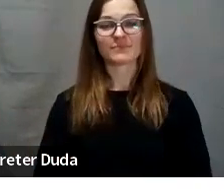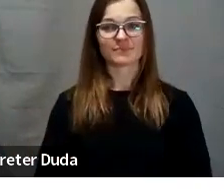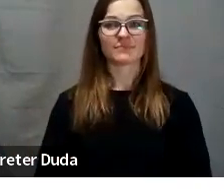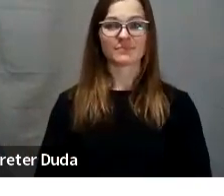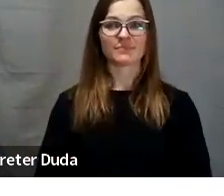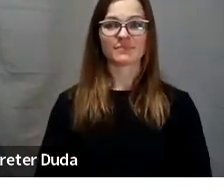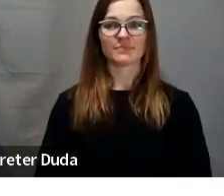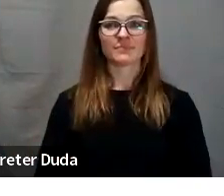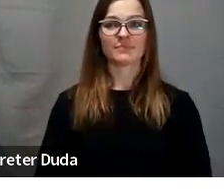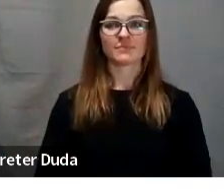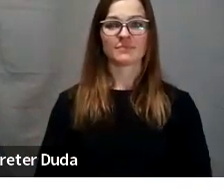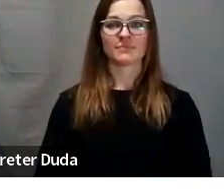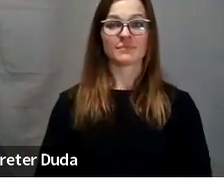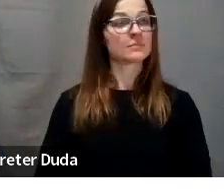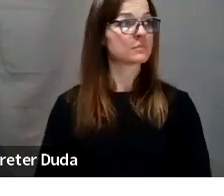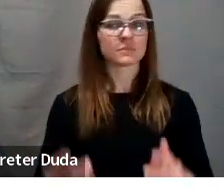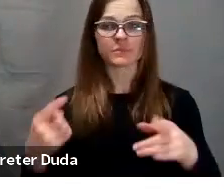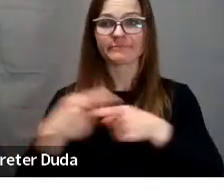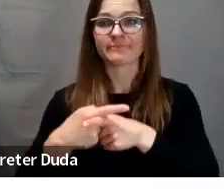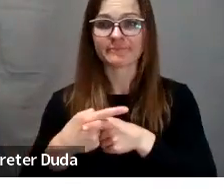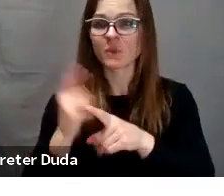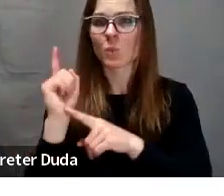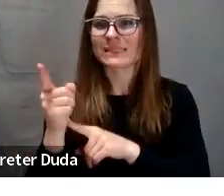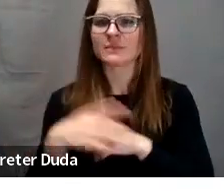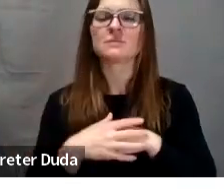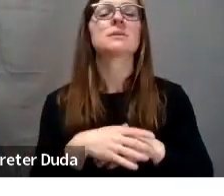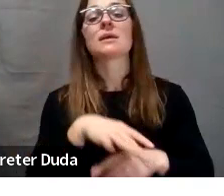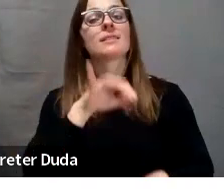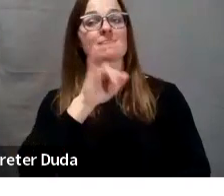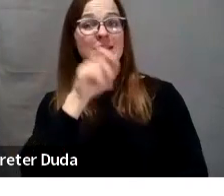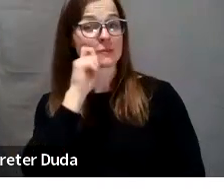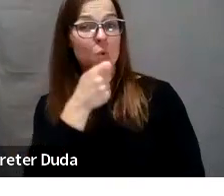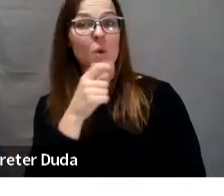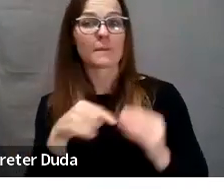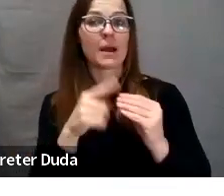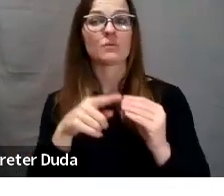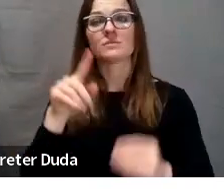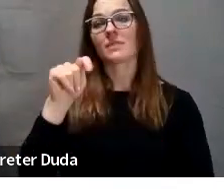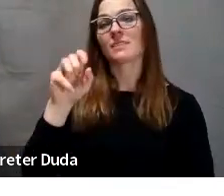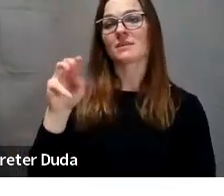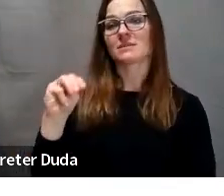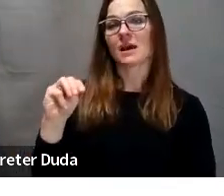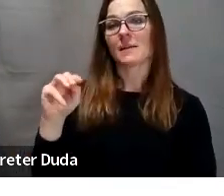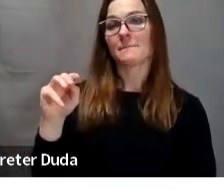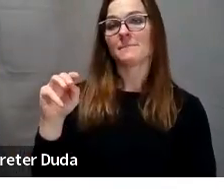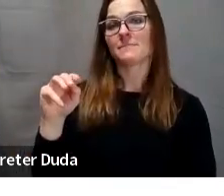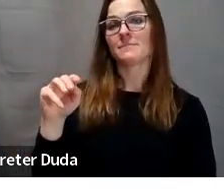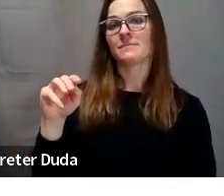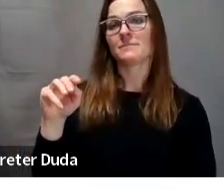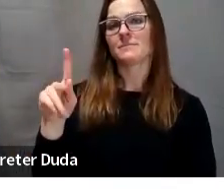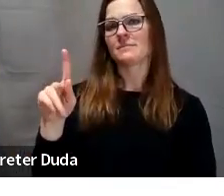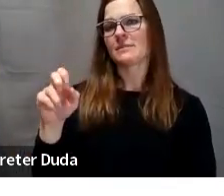And that's another cool thing. Yep. 1 second. That's another cool thing about the Tom Care Kneeler. It's also very lightweight.